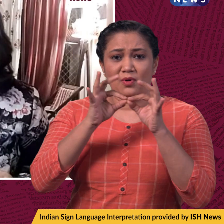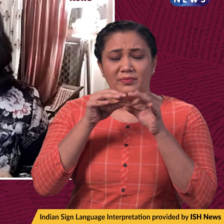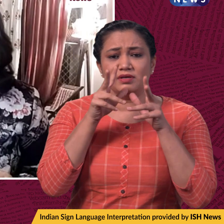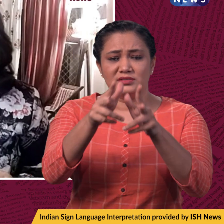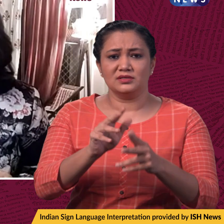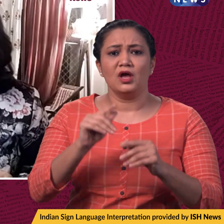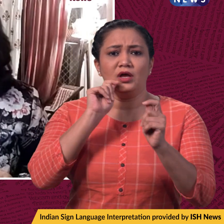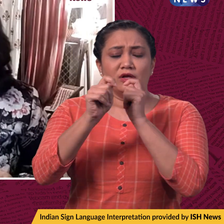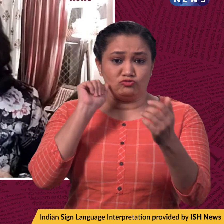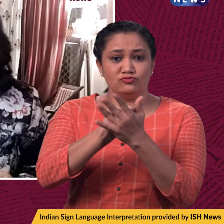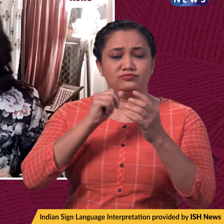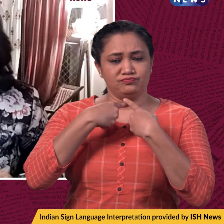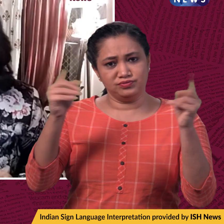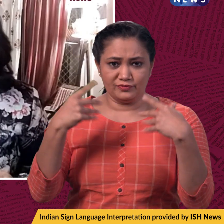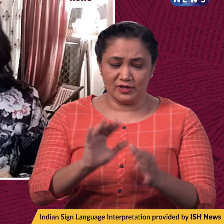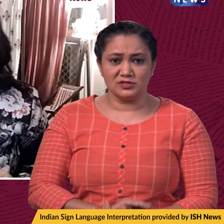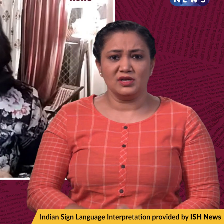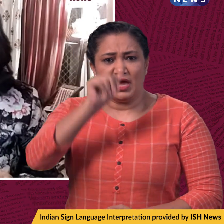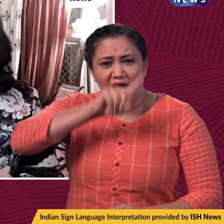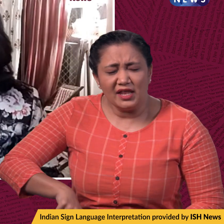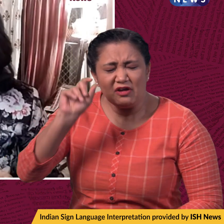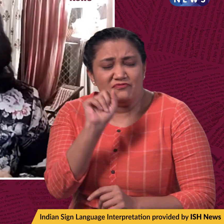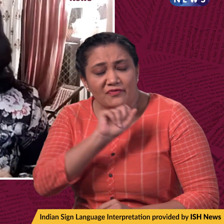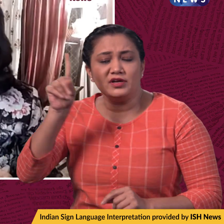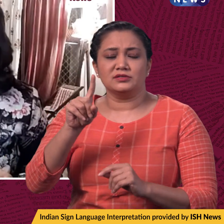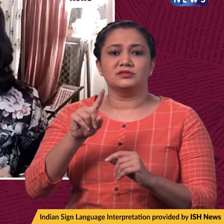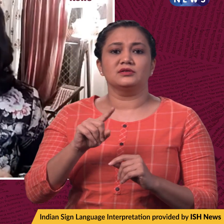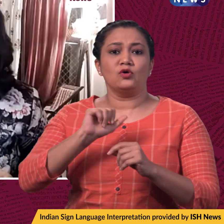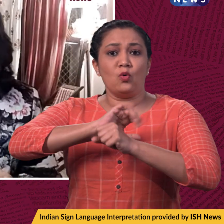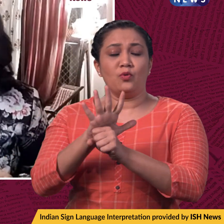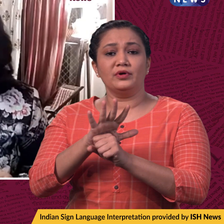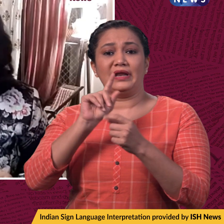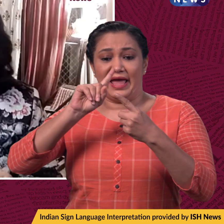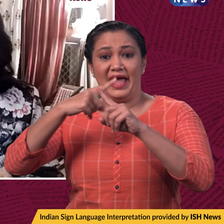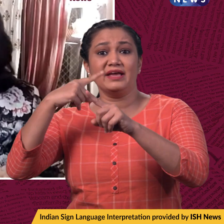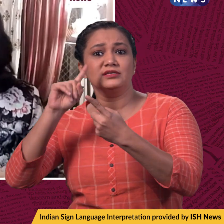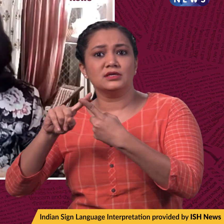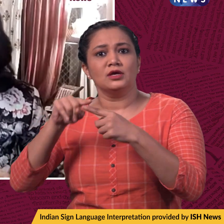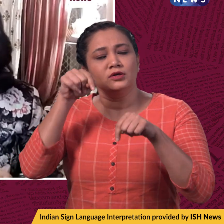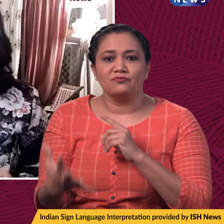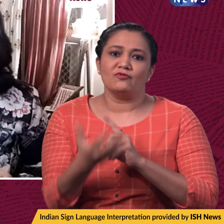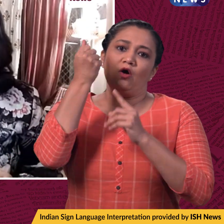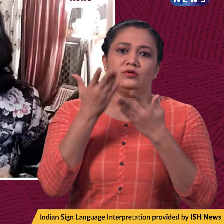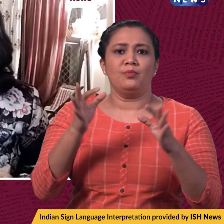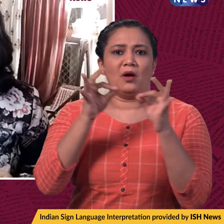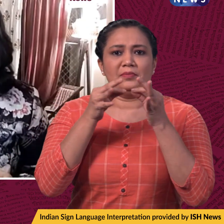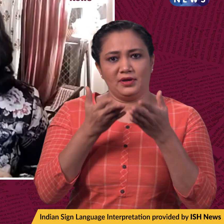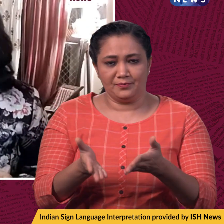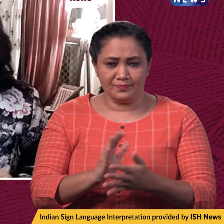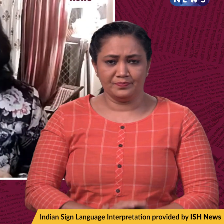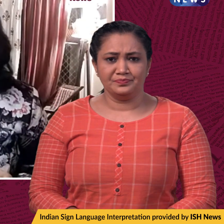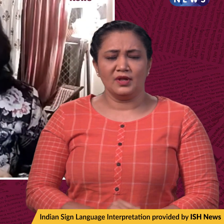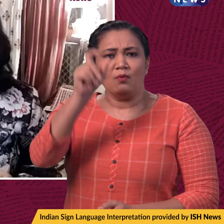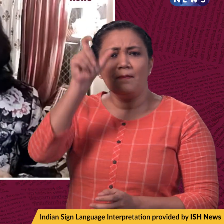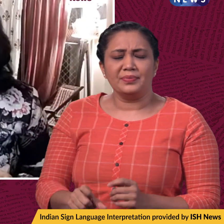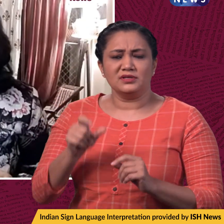in Mumbai in a press release said India's first case of COVID variant XE has been reported in Mumbai